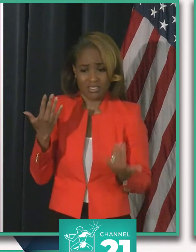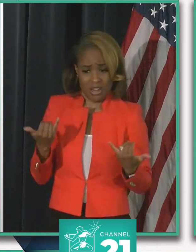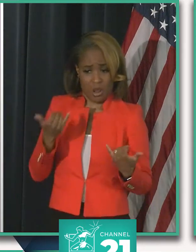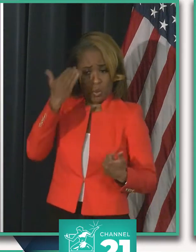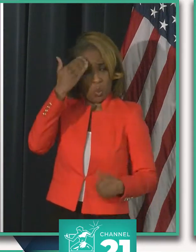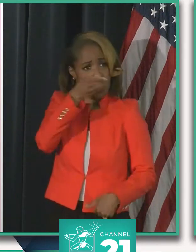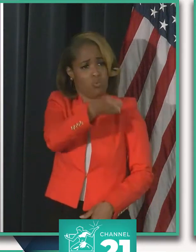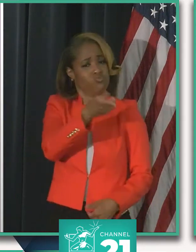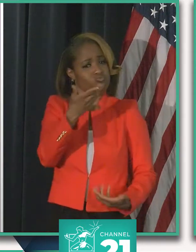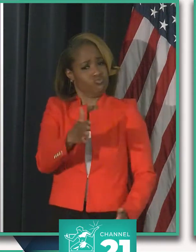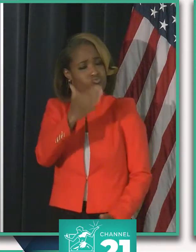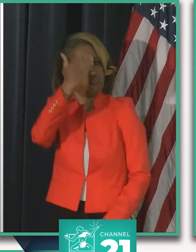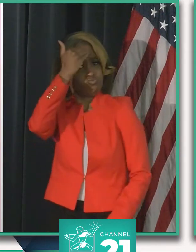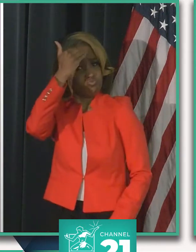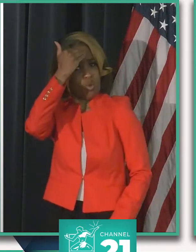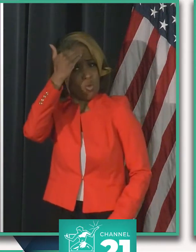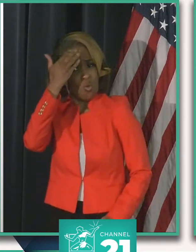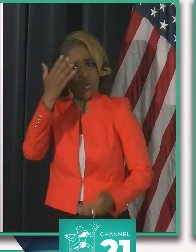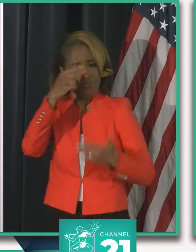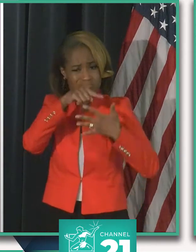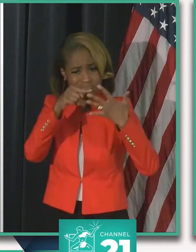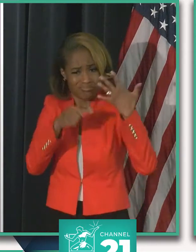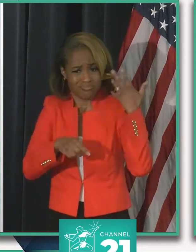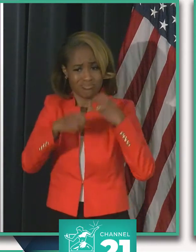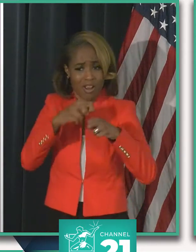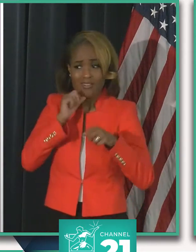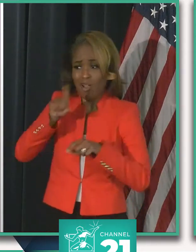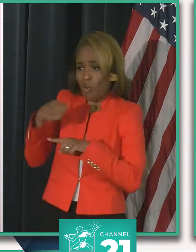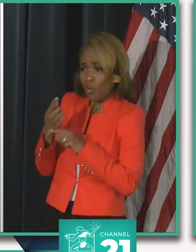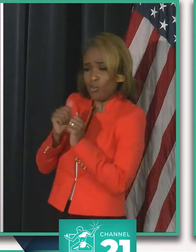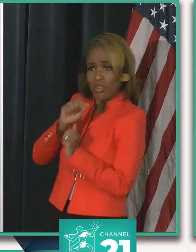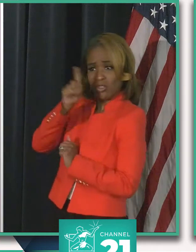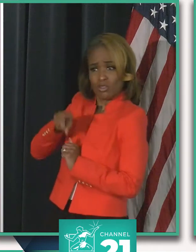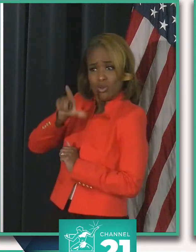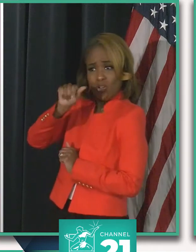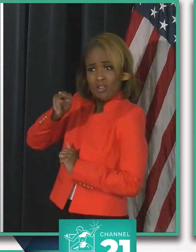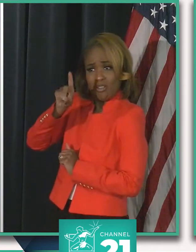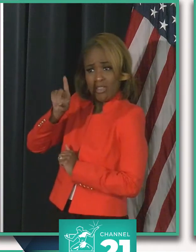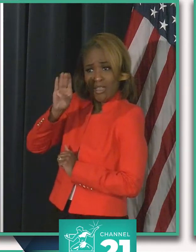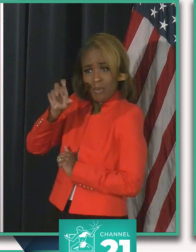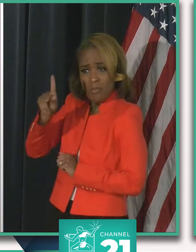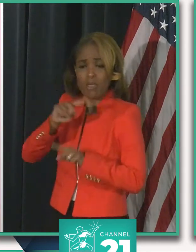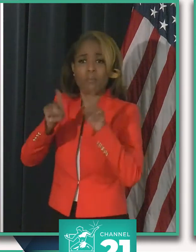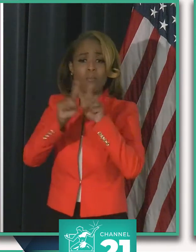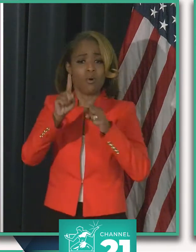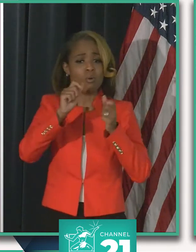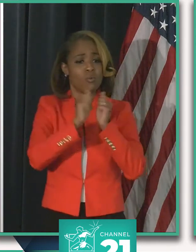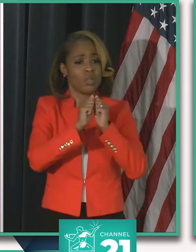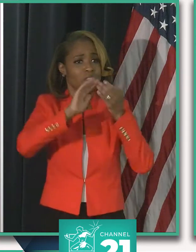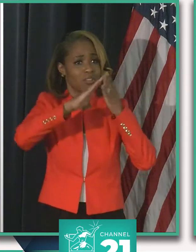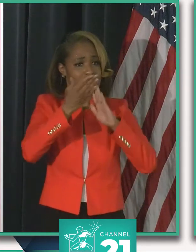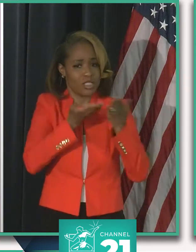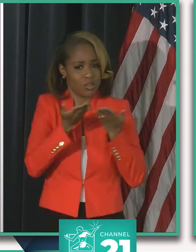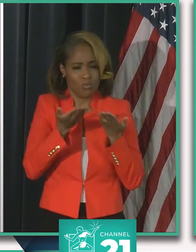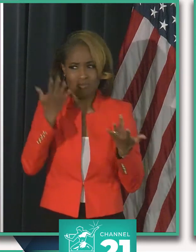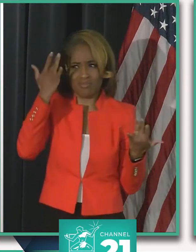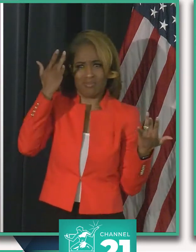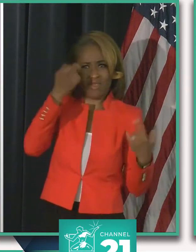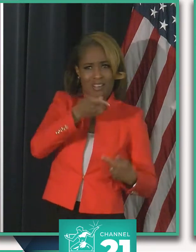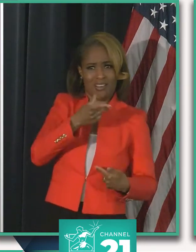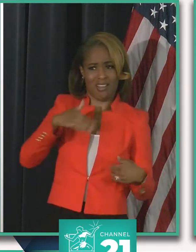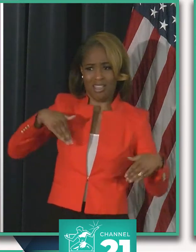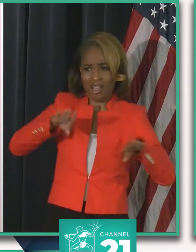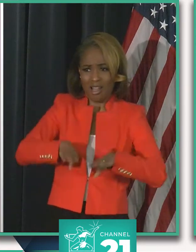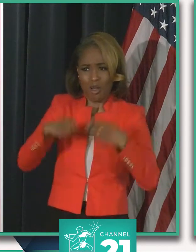you are aware of all these issues, not only with the Detroit Land Bank, but also with city services, why is it that you aren't open to